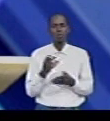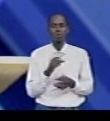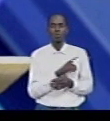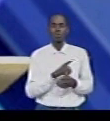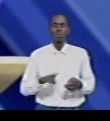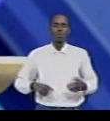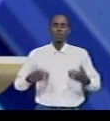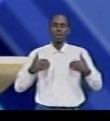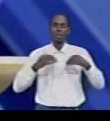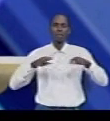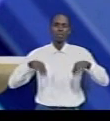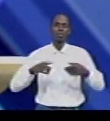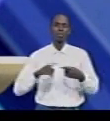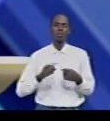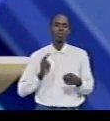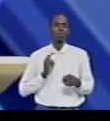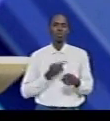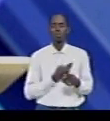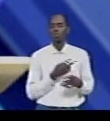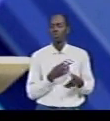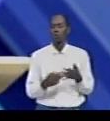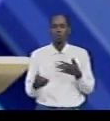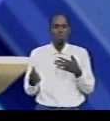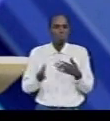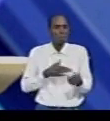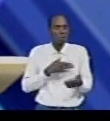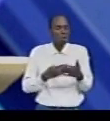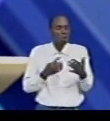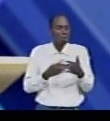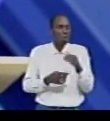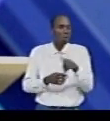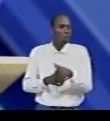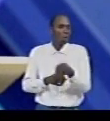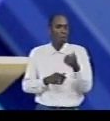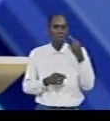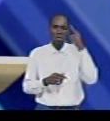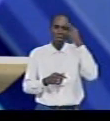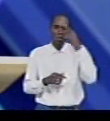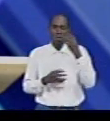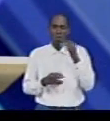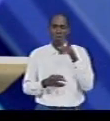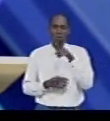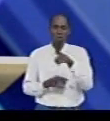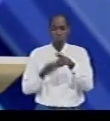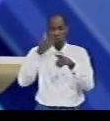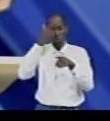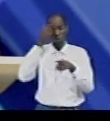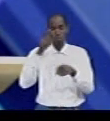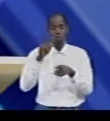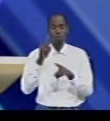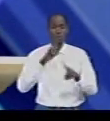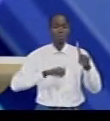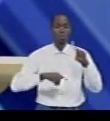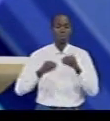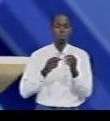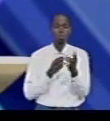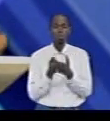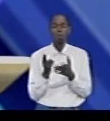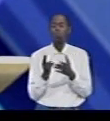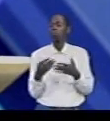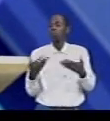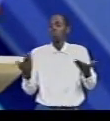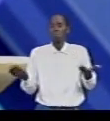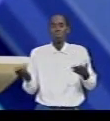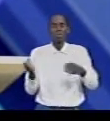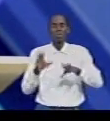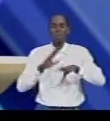given to us. No matter what anybody thinks of you for speaking the truth, no matter how they look at you, no